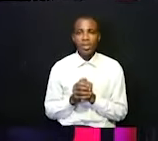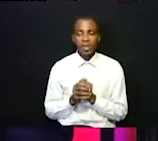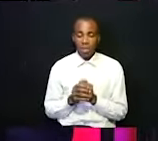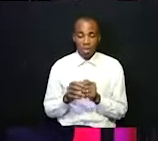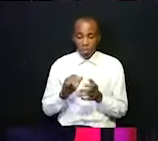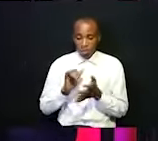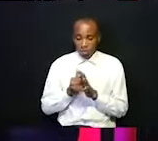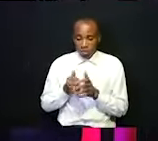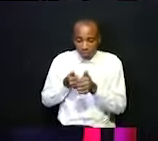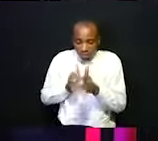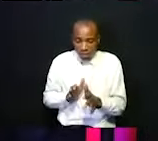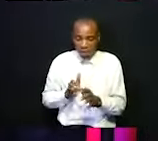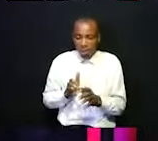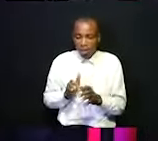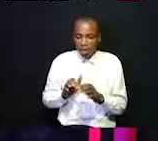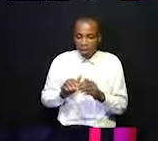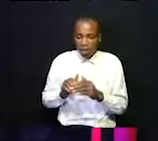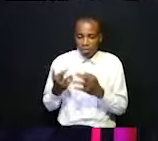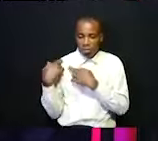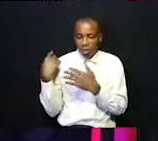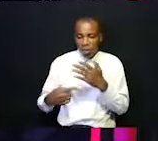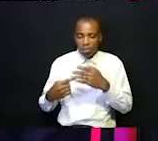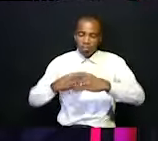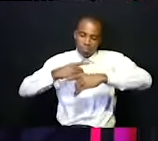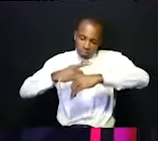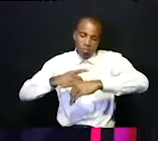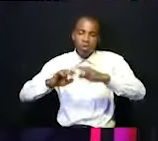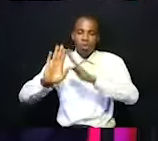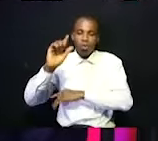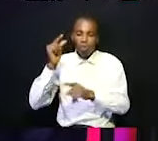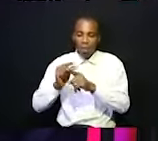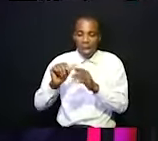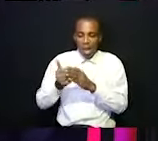Defending God and His word by their lifestyle.